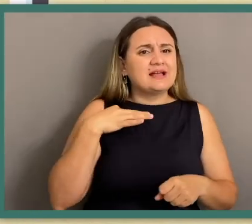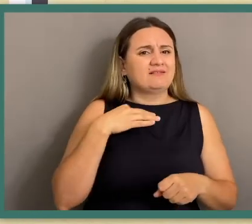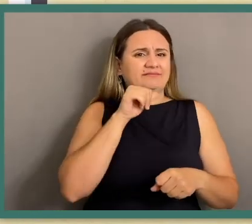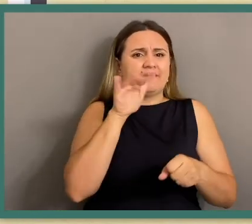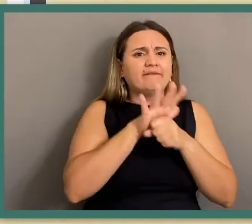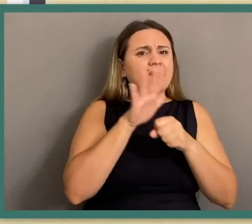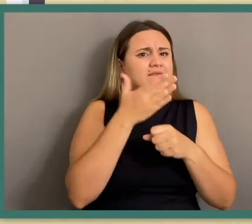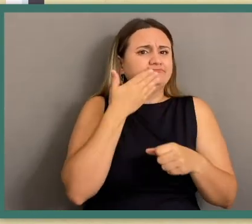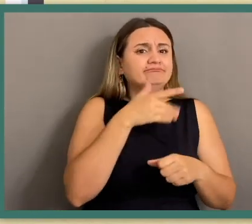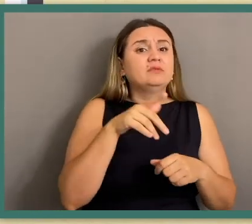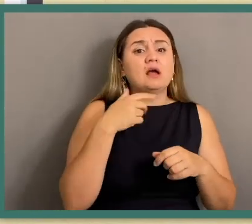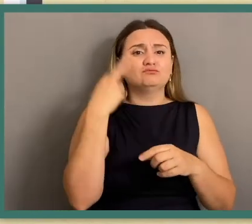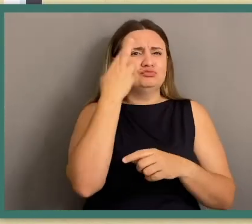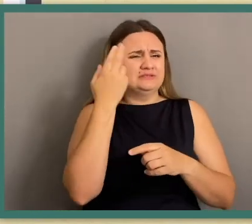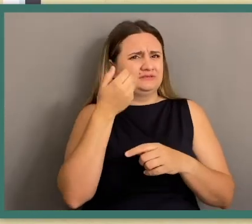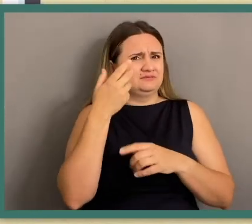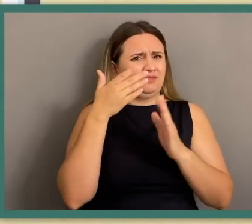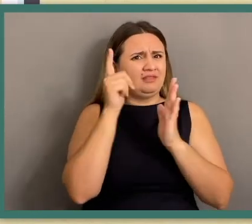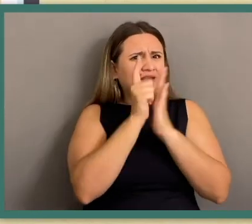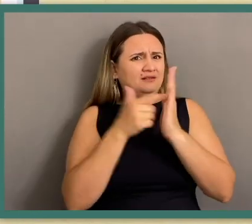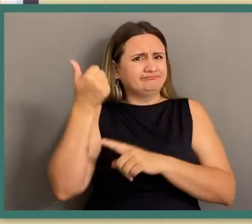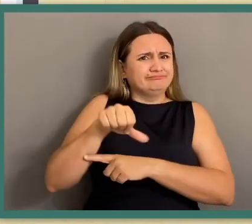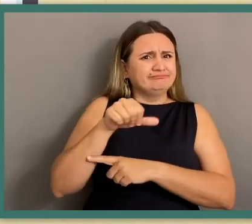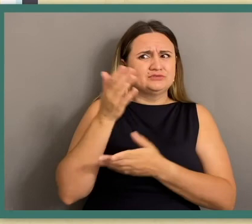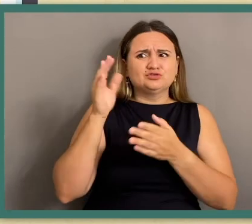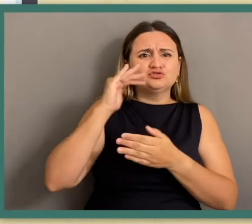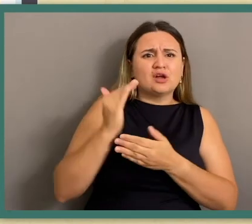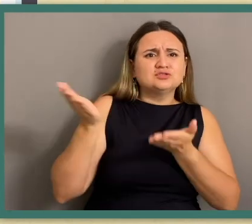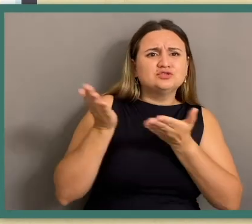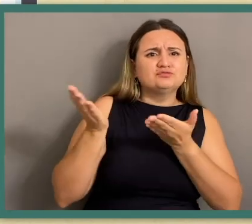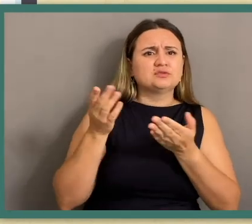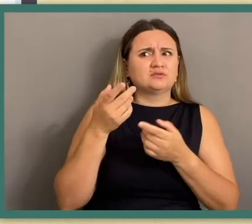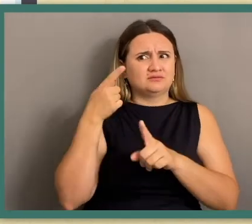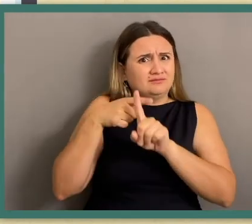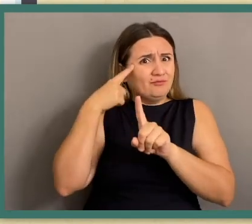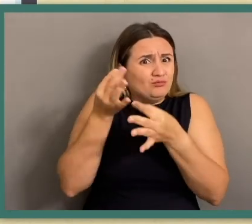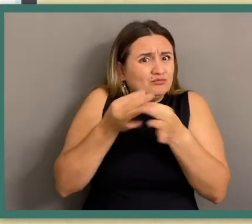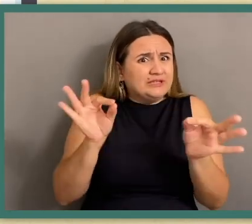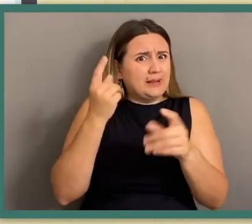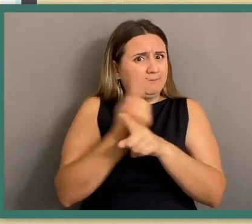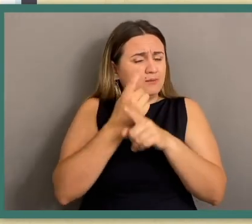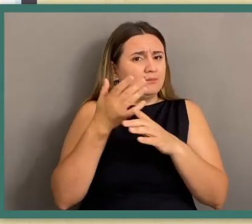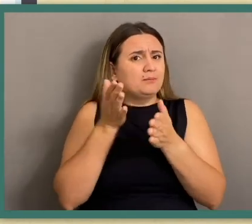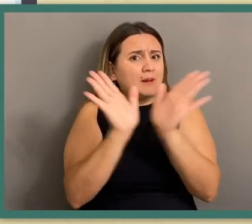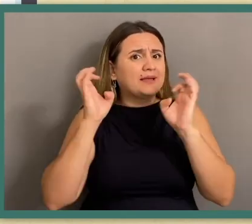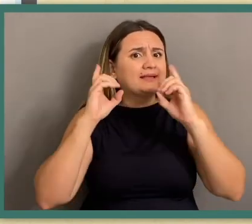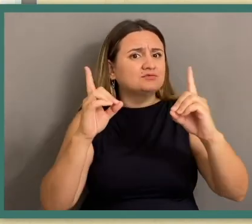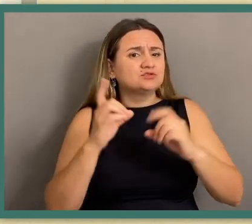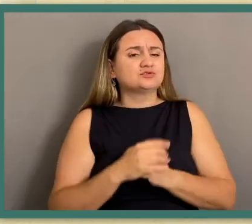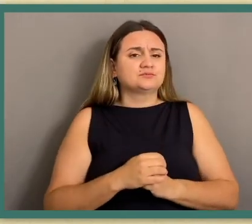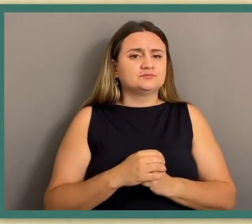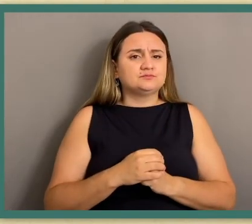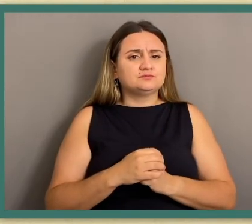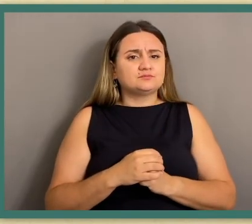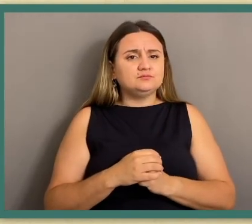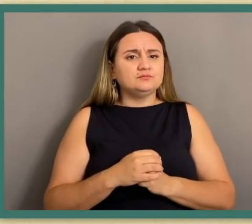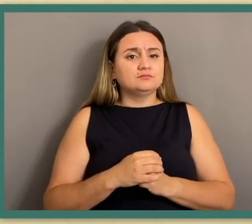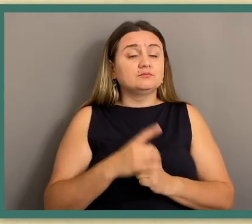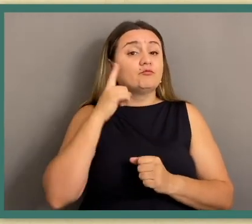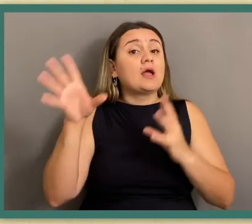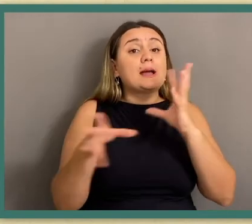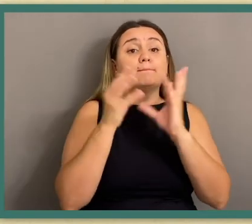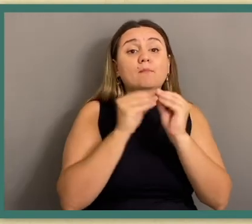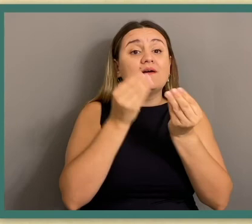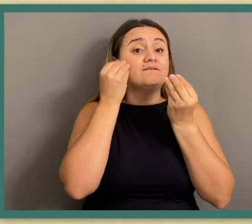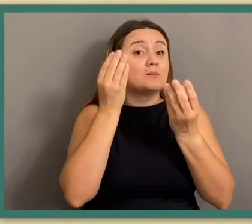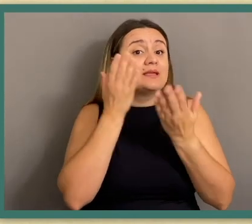a child a service they require to receive a free, appropriate public education. For additional information and resources